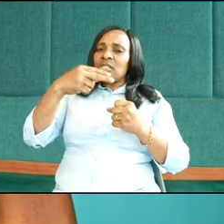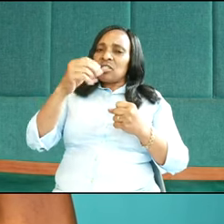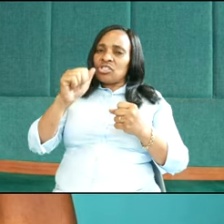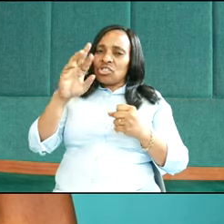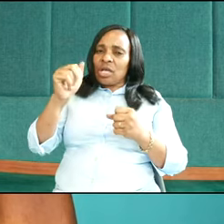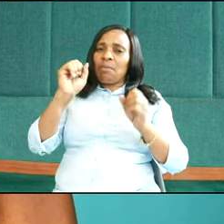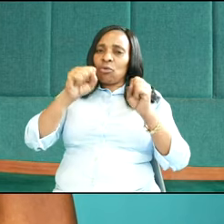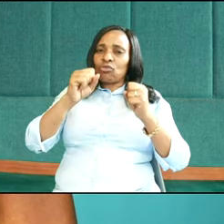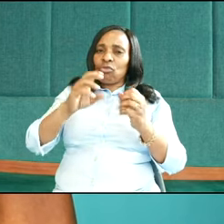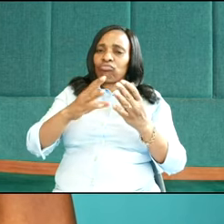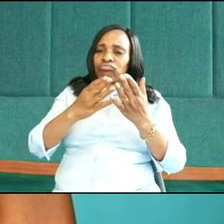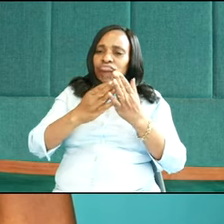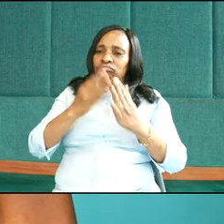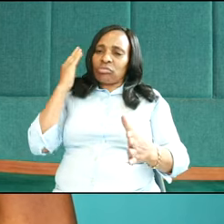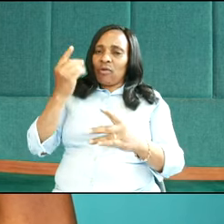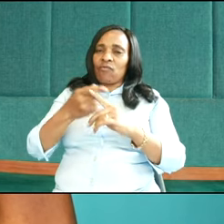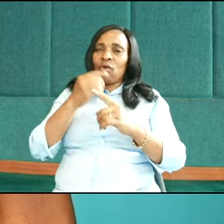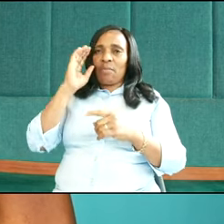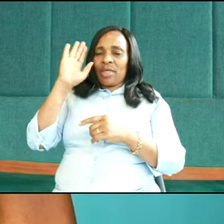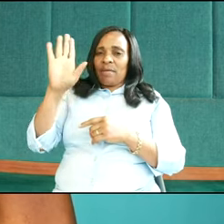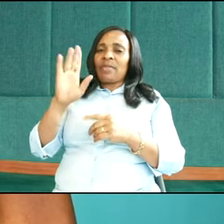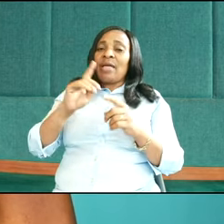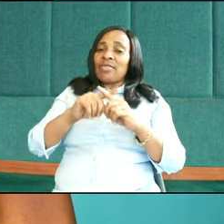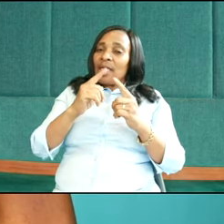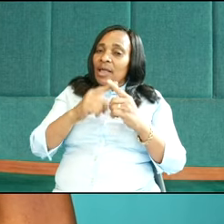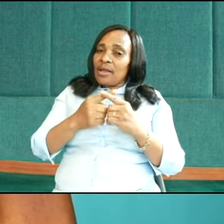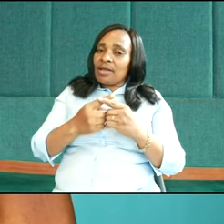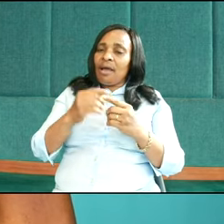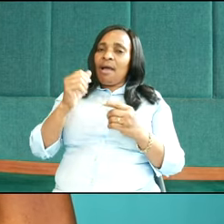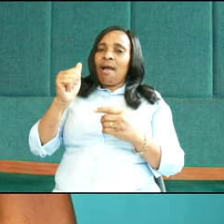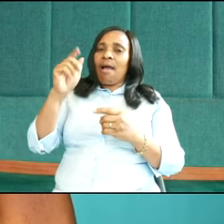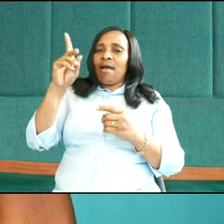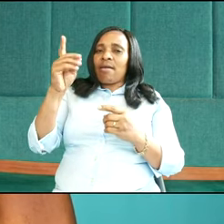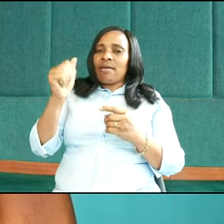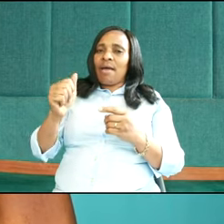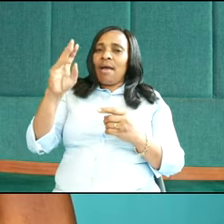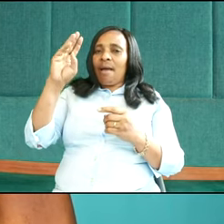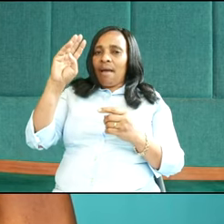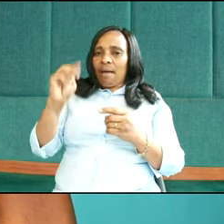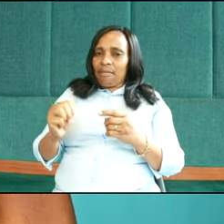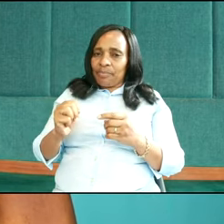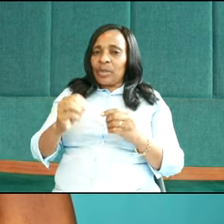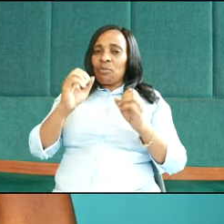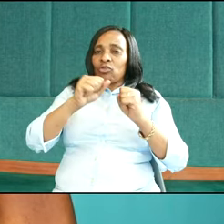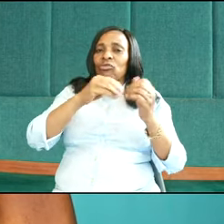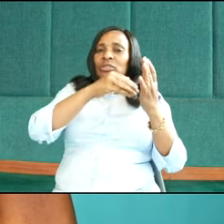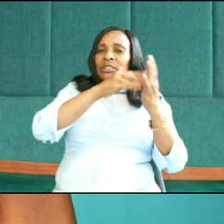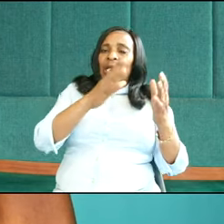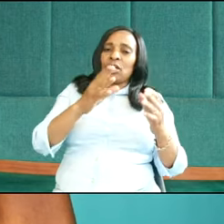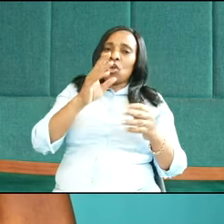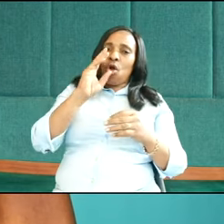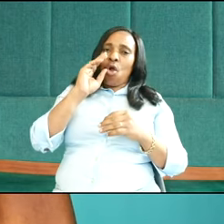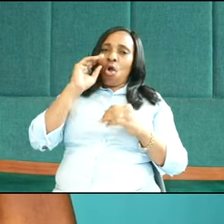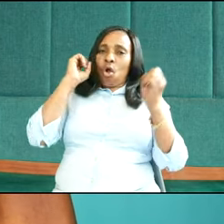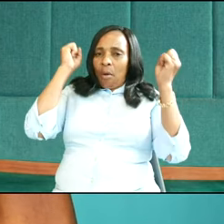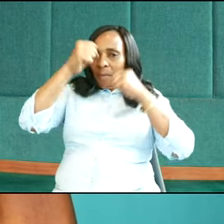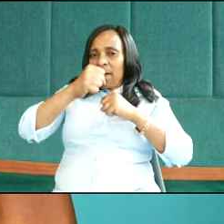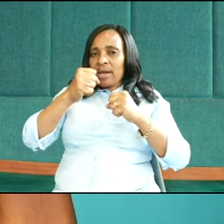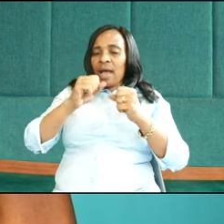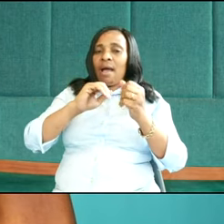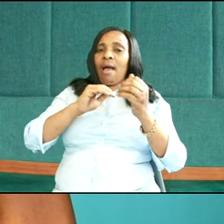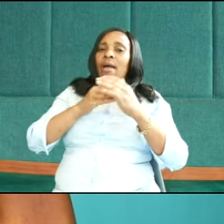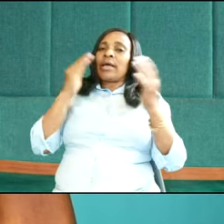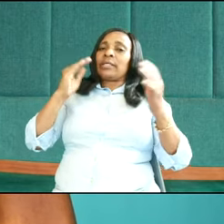will withdraw from me." Ben-Hadad agreed with King Asa and sent the commanders of his forces against the towns of